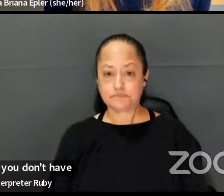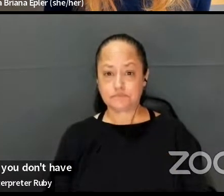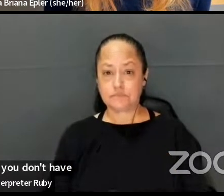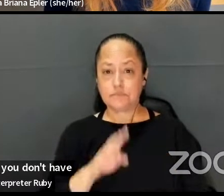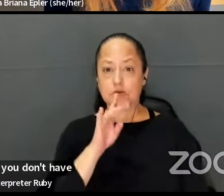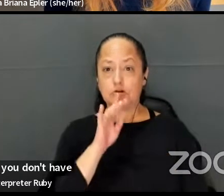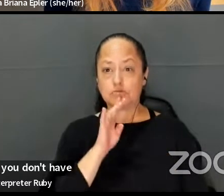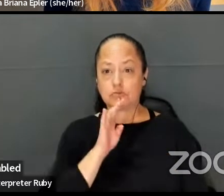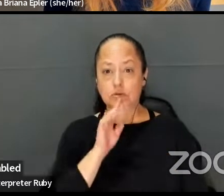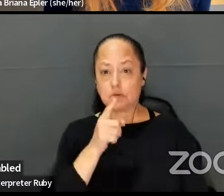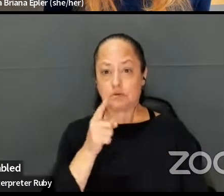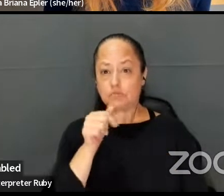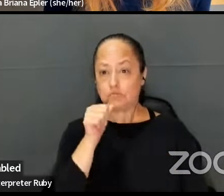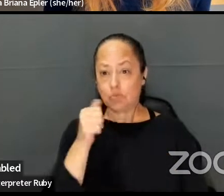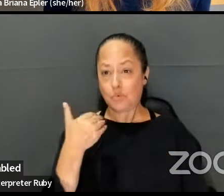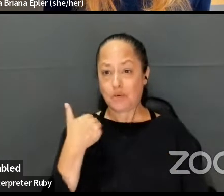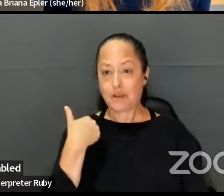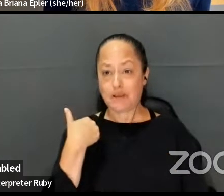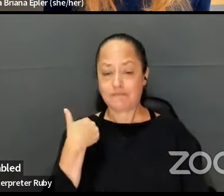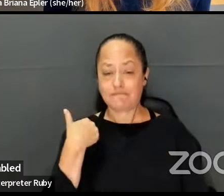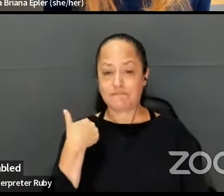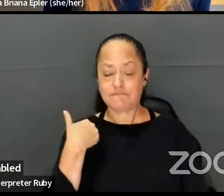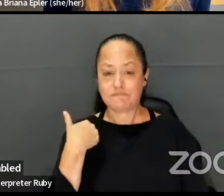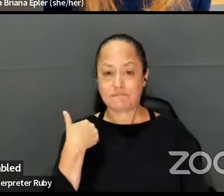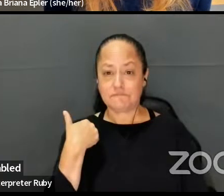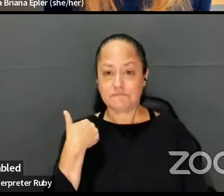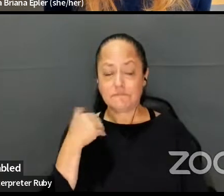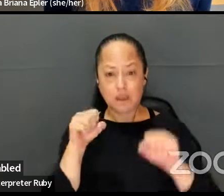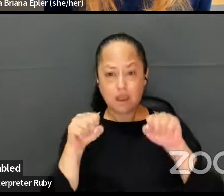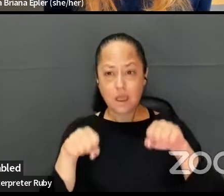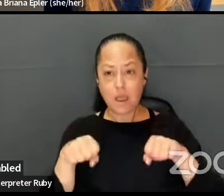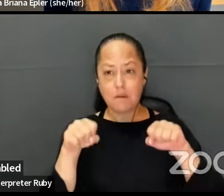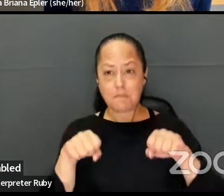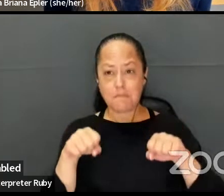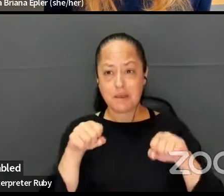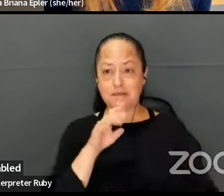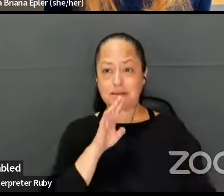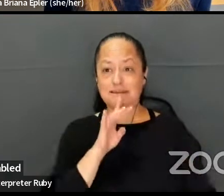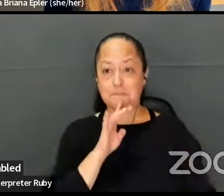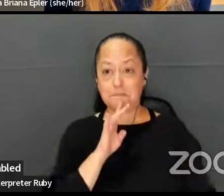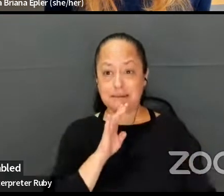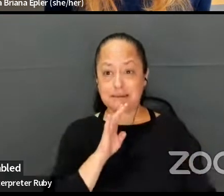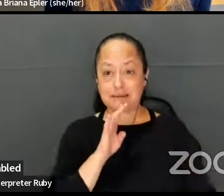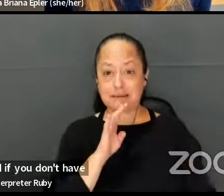articulate, if you don't have the capacity to speak,